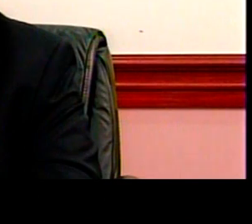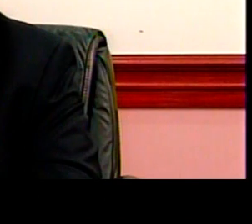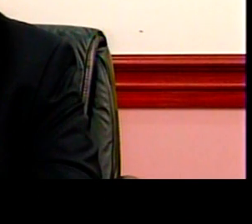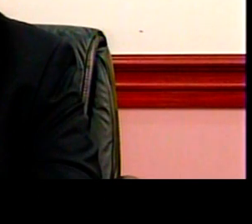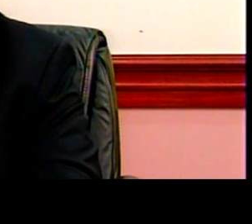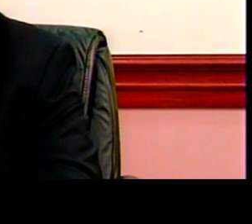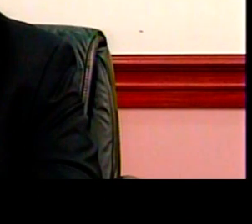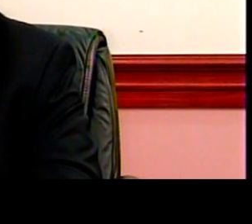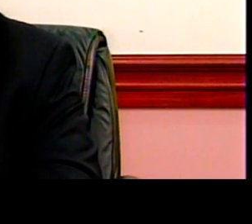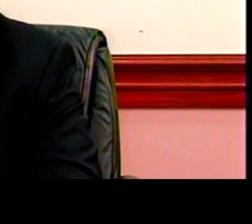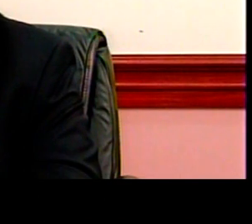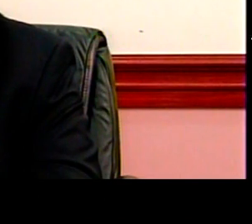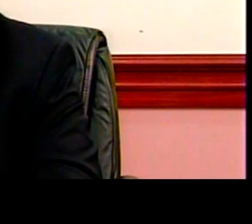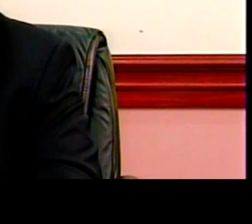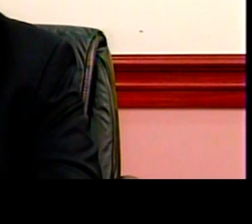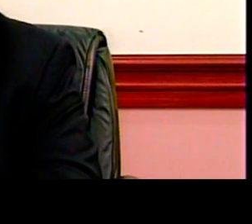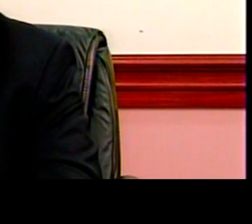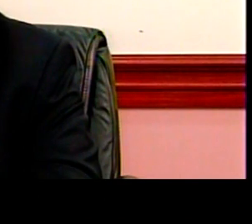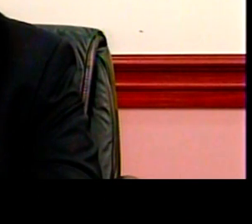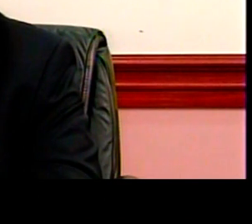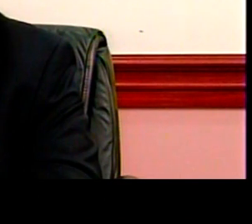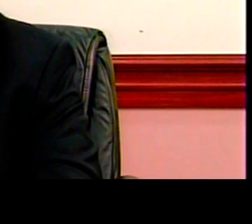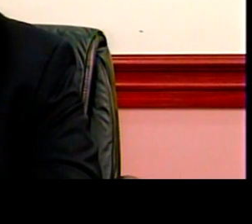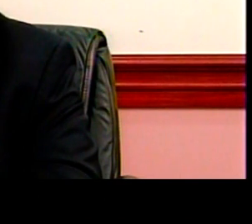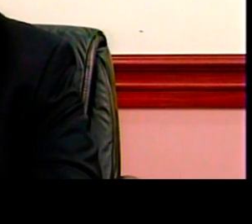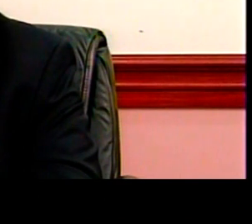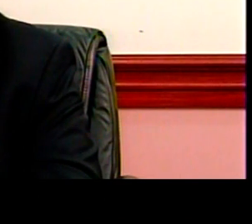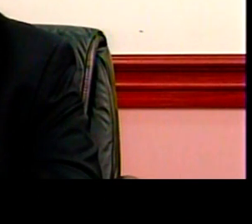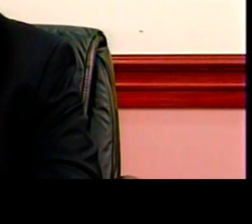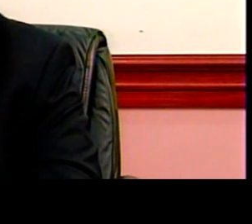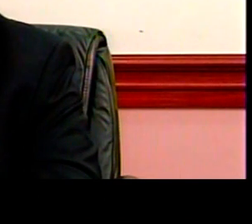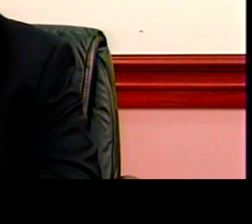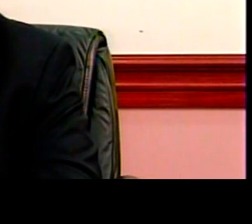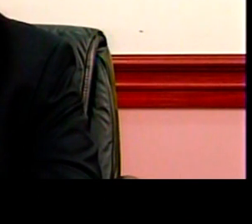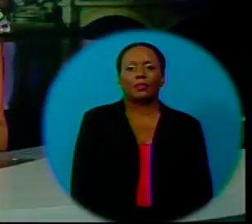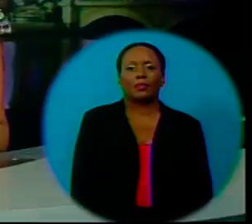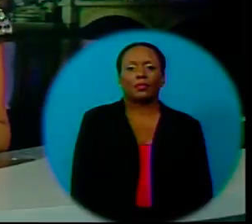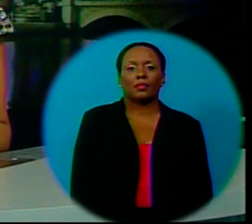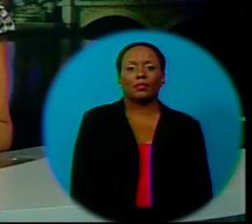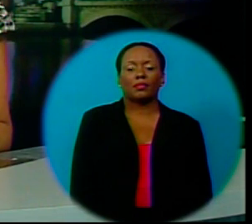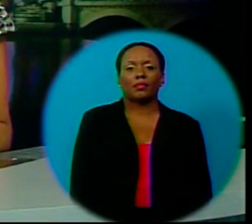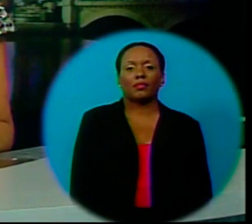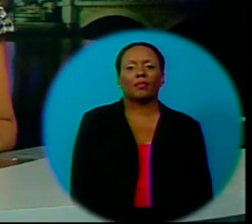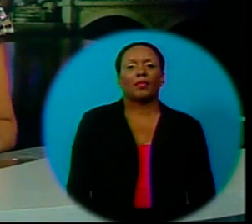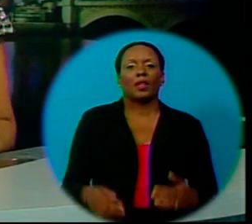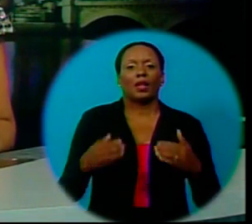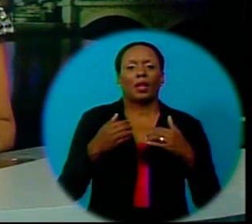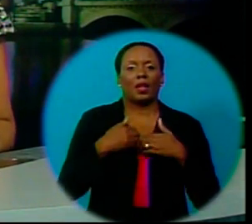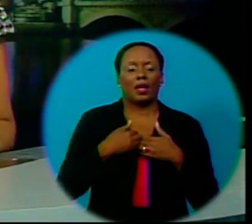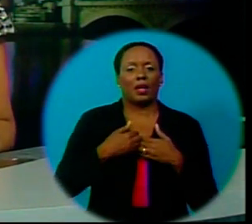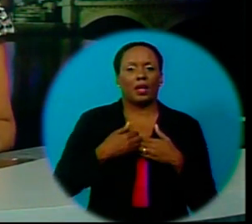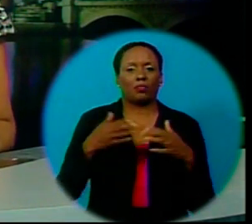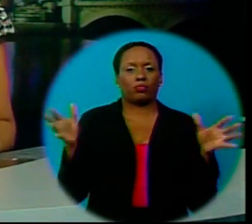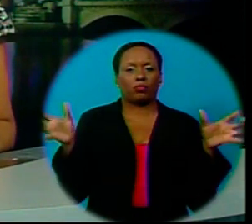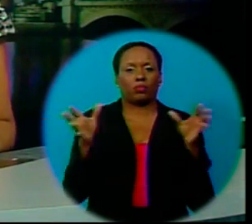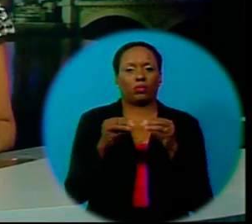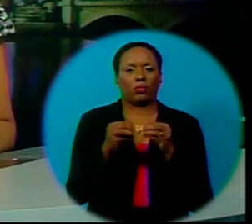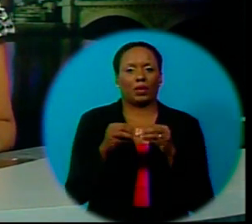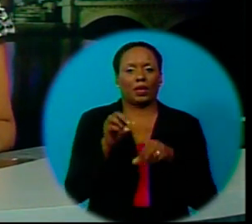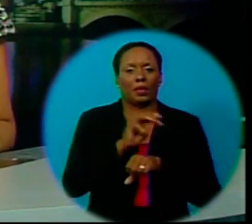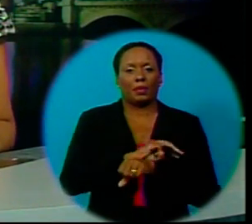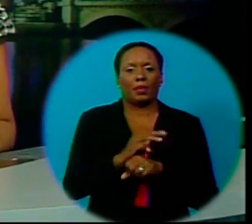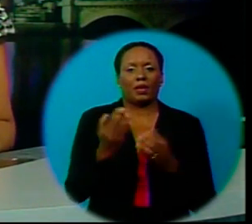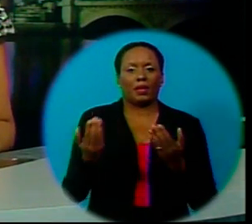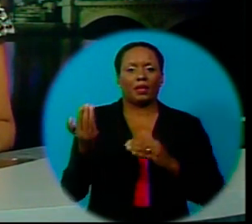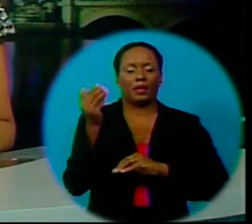our young people may run afoul of the law, and then we have to spend the money in rehabilitation. During a press conference at his ministry's Sky